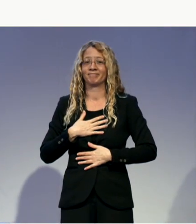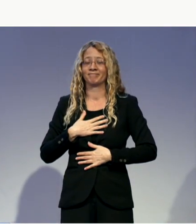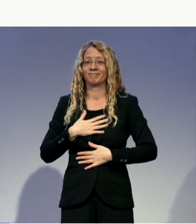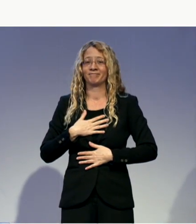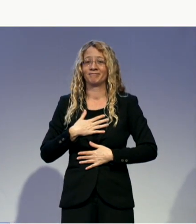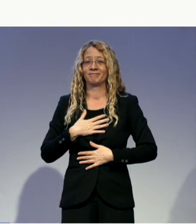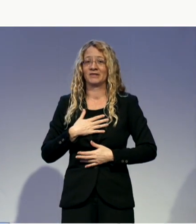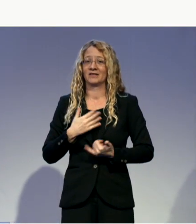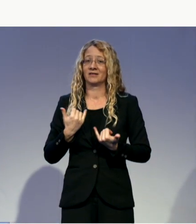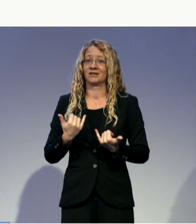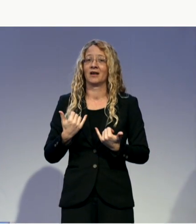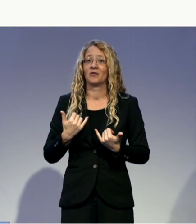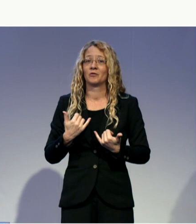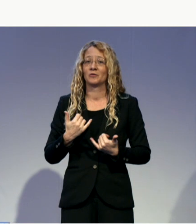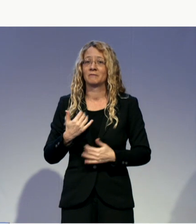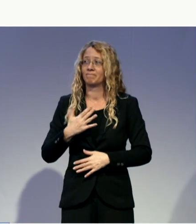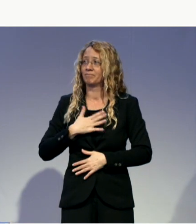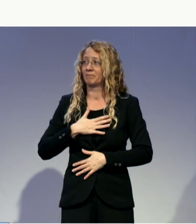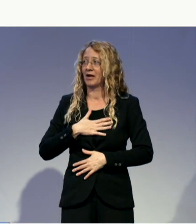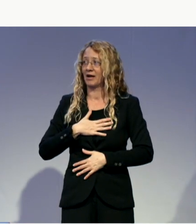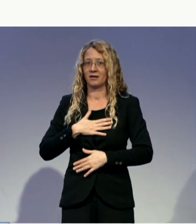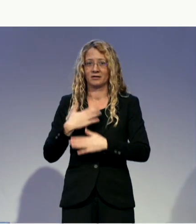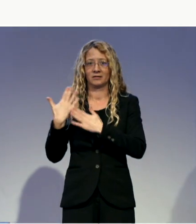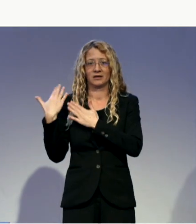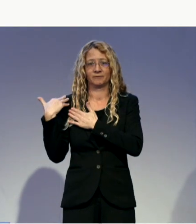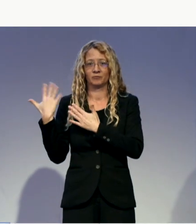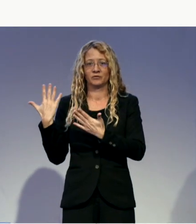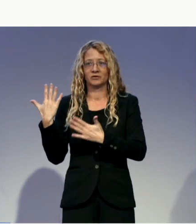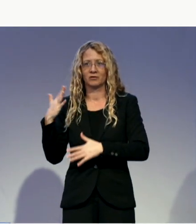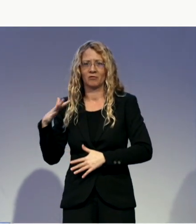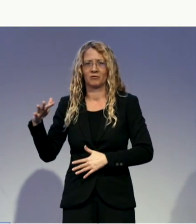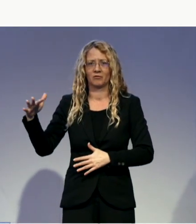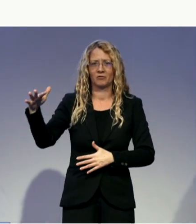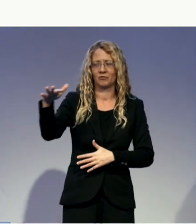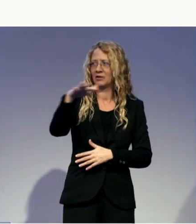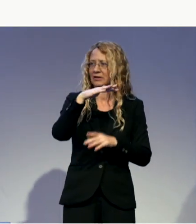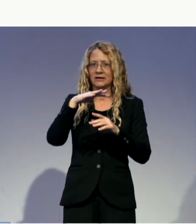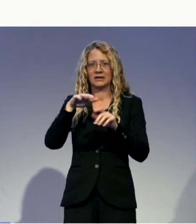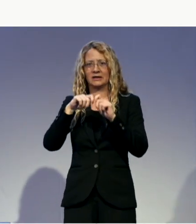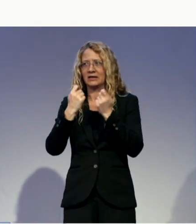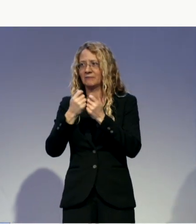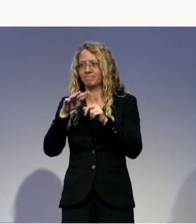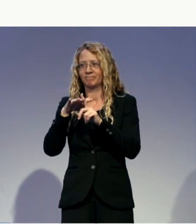It's now my turn to bring the whole team that worked behind the scene. Bye-bye. Bye-bye. Bye.